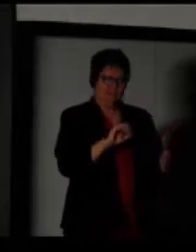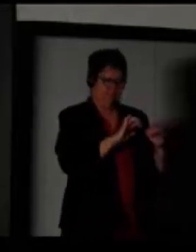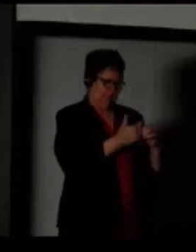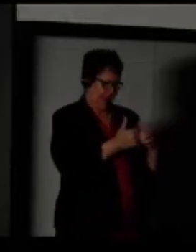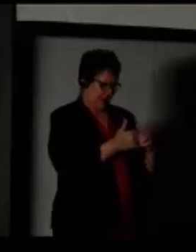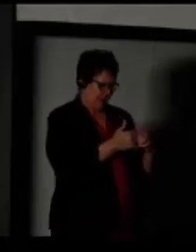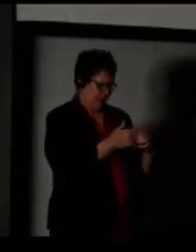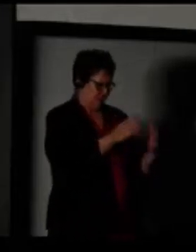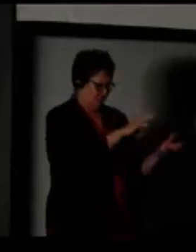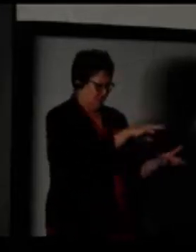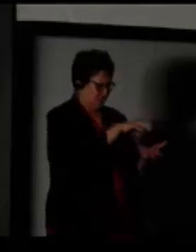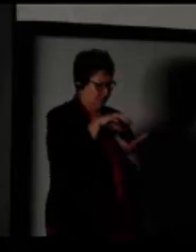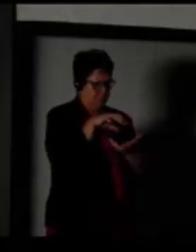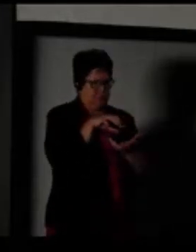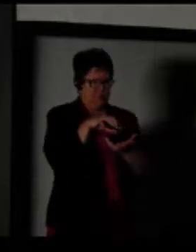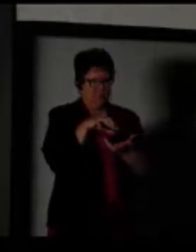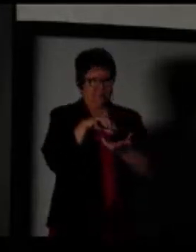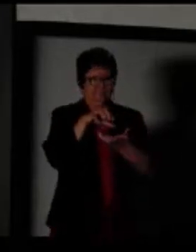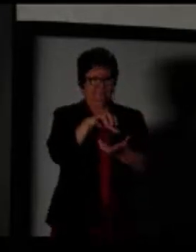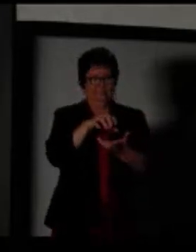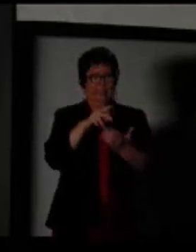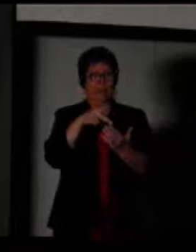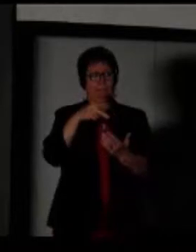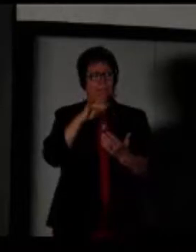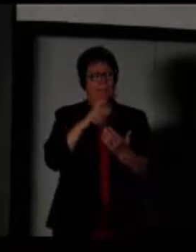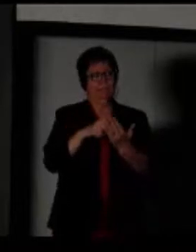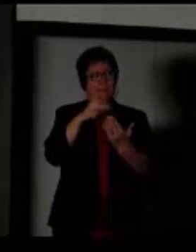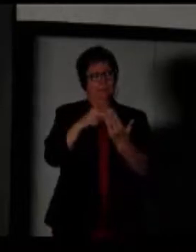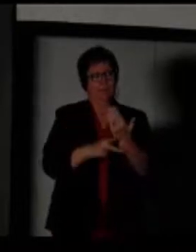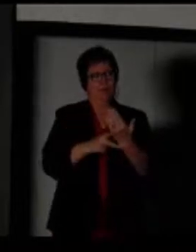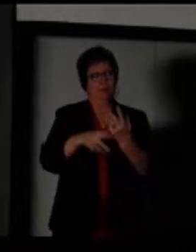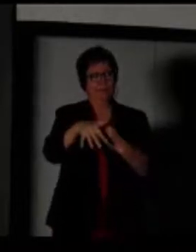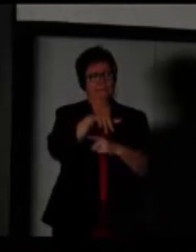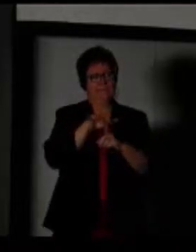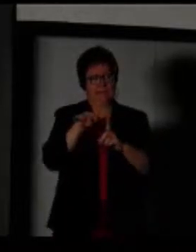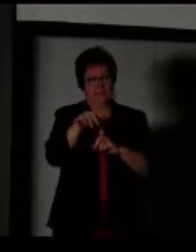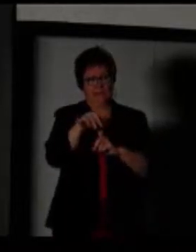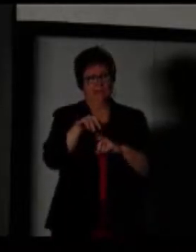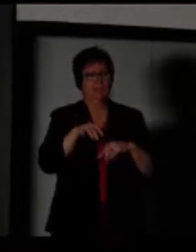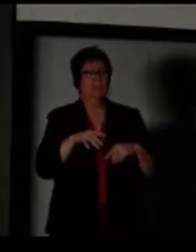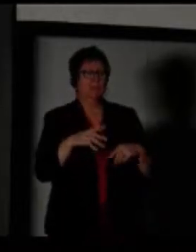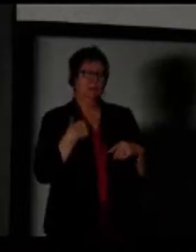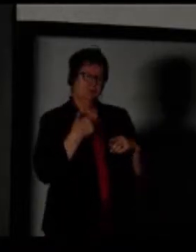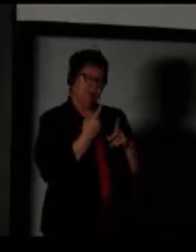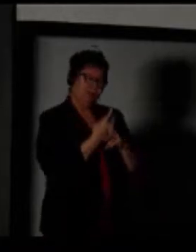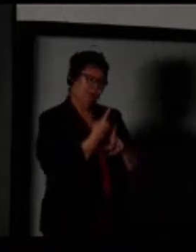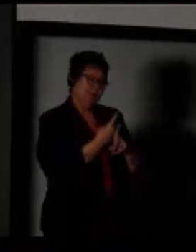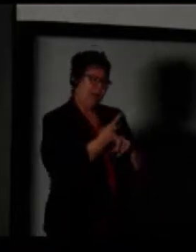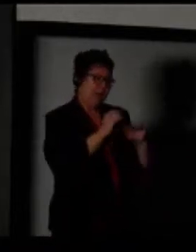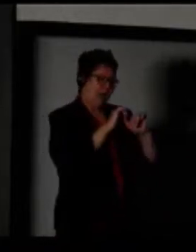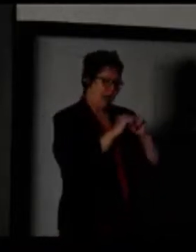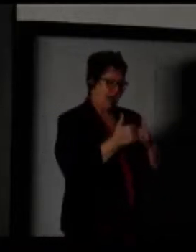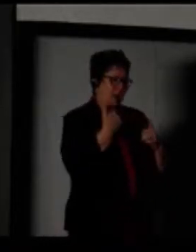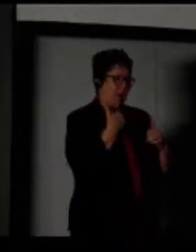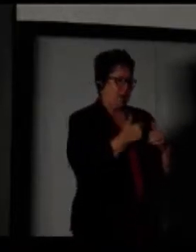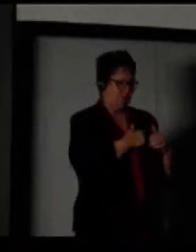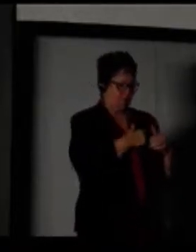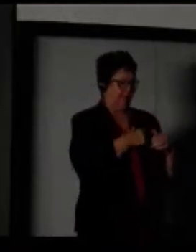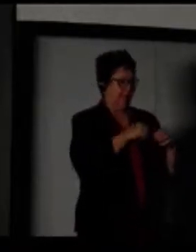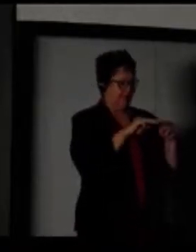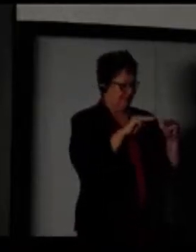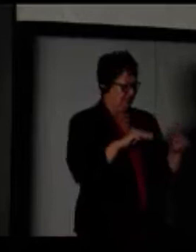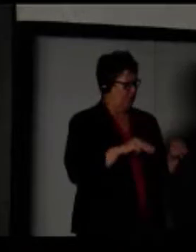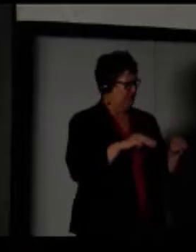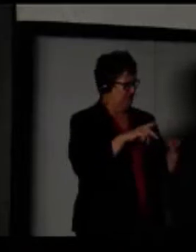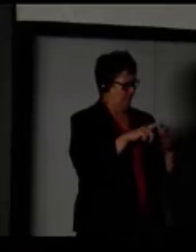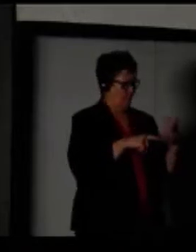put it into a public program setting? And so we've really been looking at ways of taking what we do at the museum and then